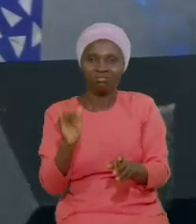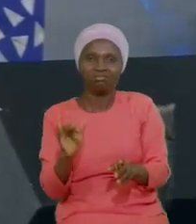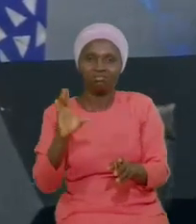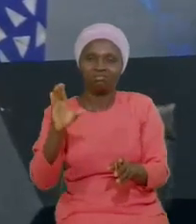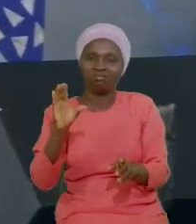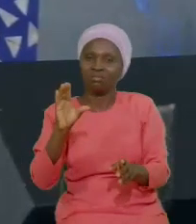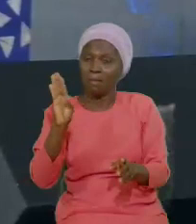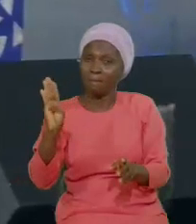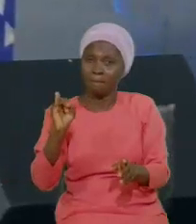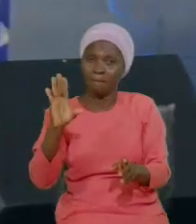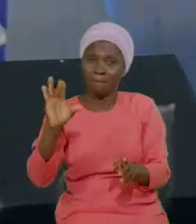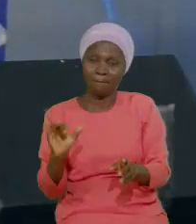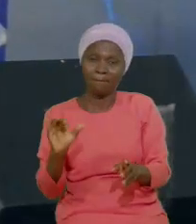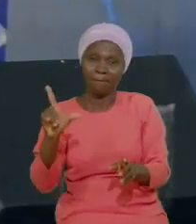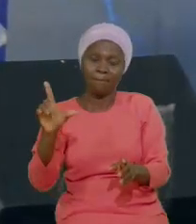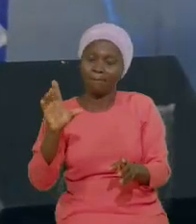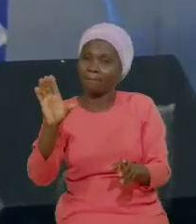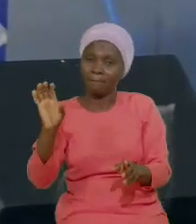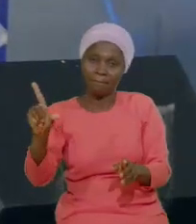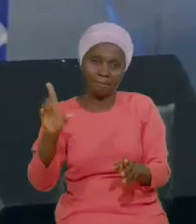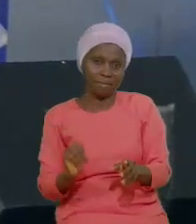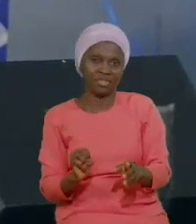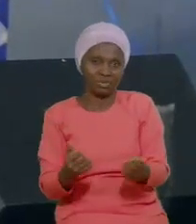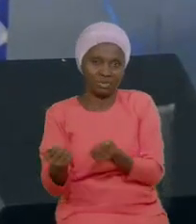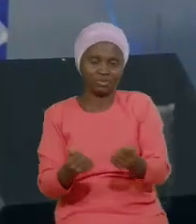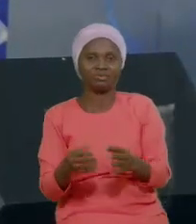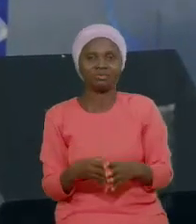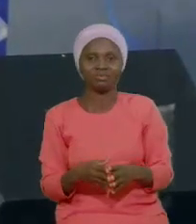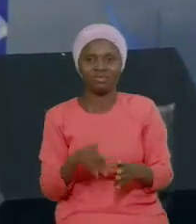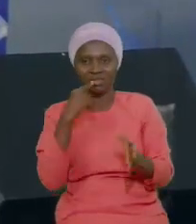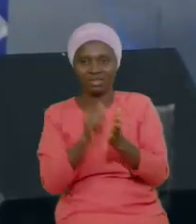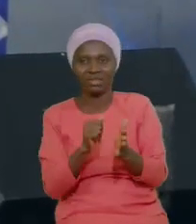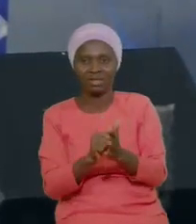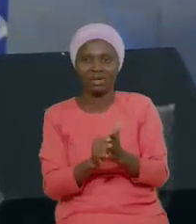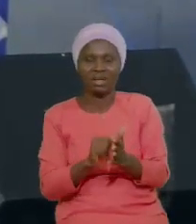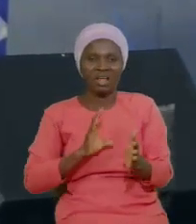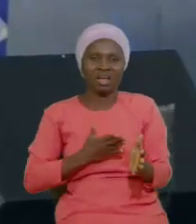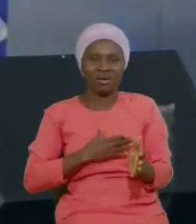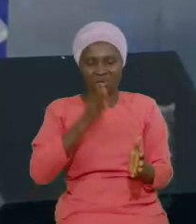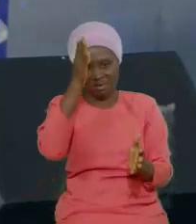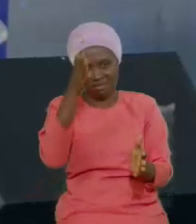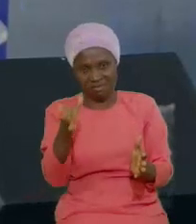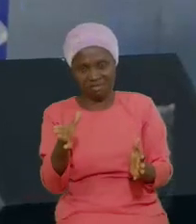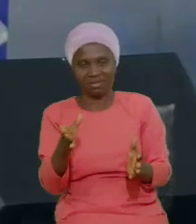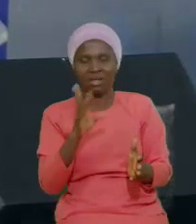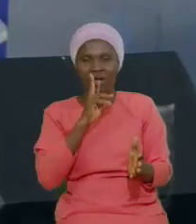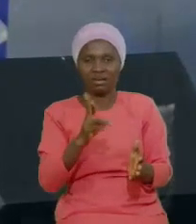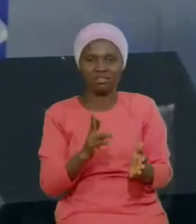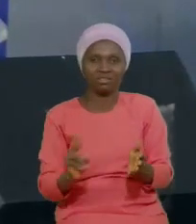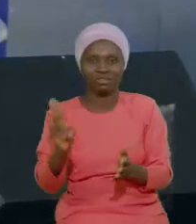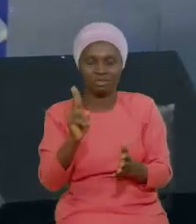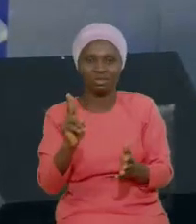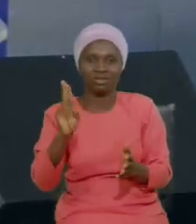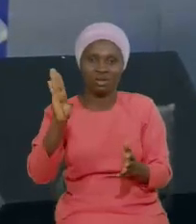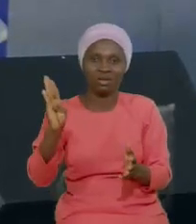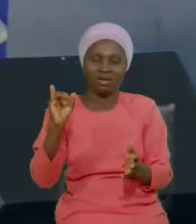They say our forefathers was right. They were riding horse. Our forefathers, they were riding the ass to go somewhere. Why should